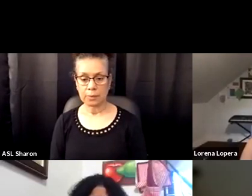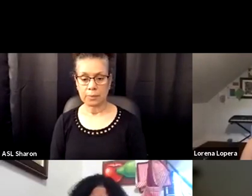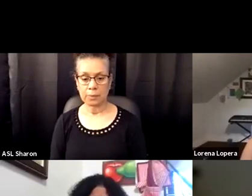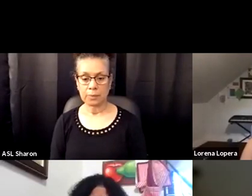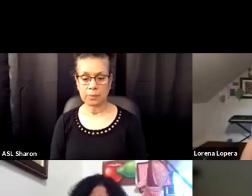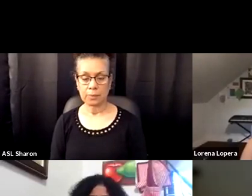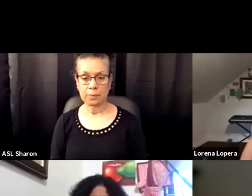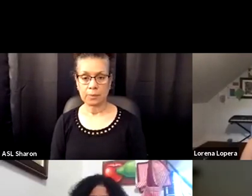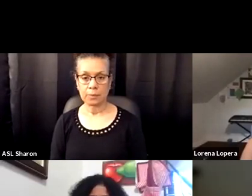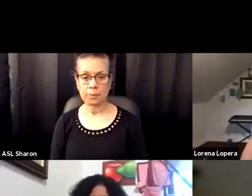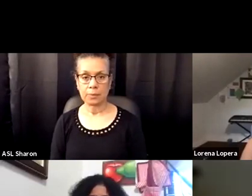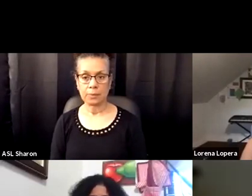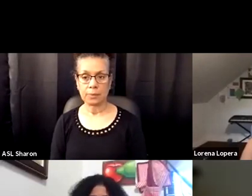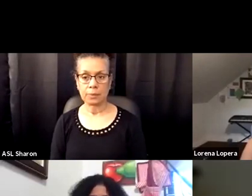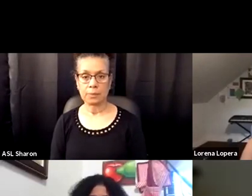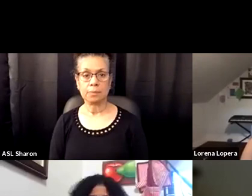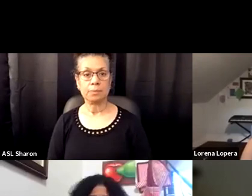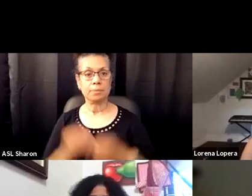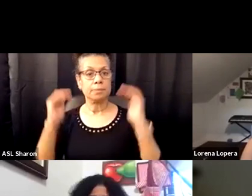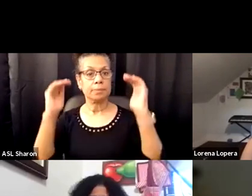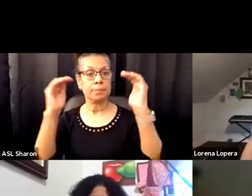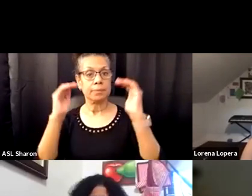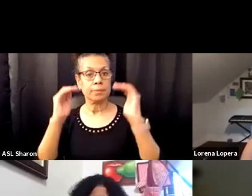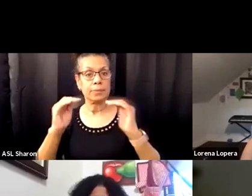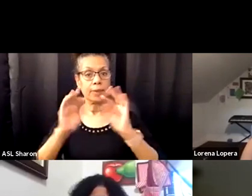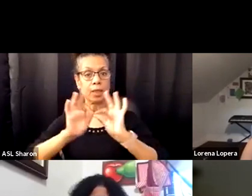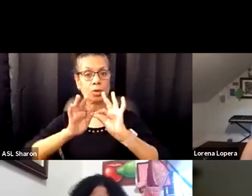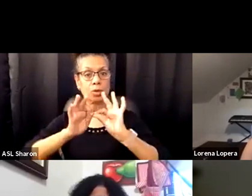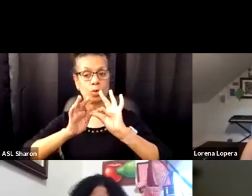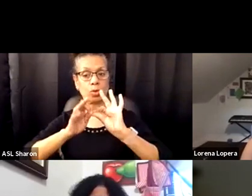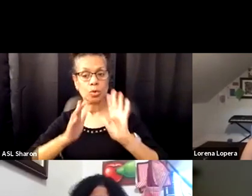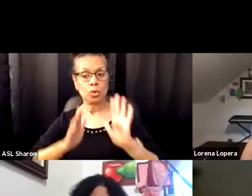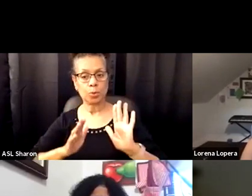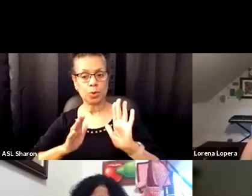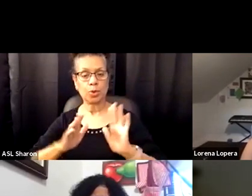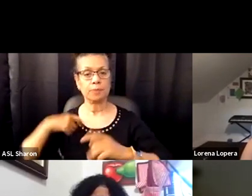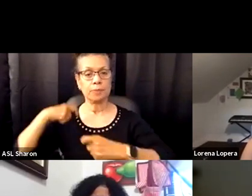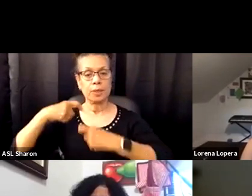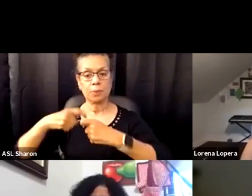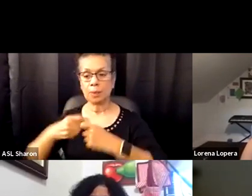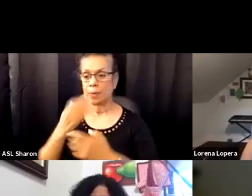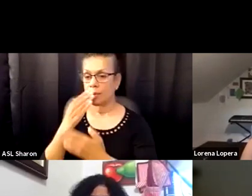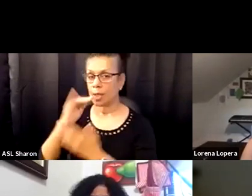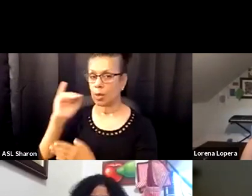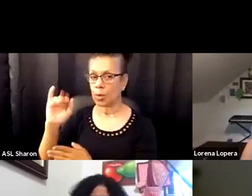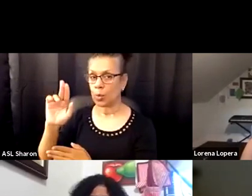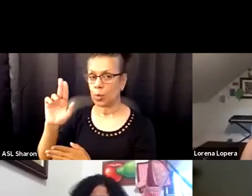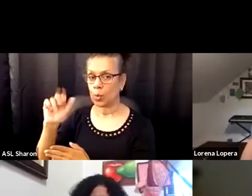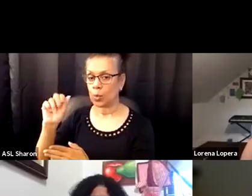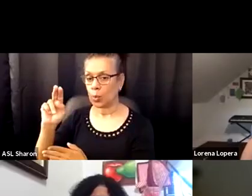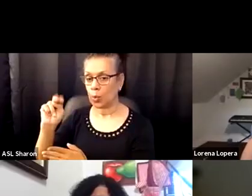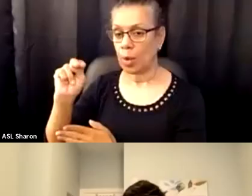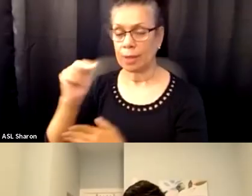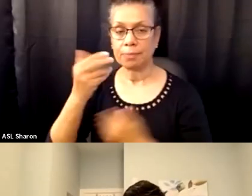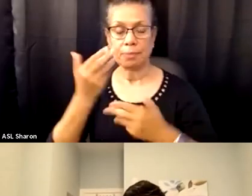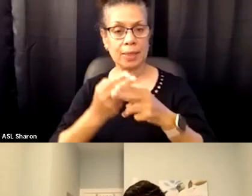thank you very much the next next interpreter may proceed thank you thank you juan um good evening my name